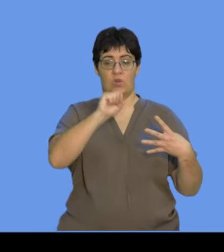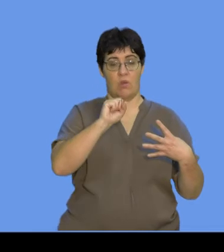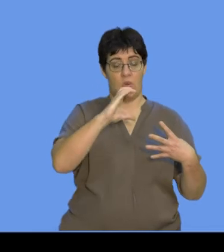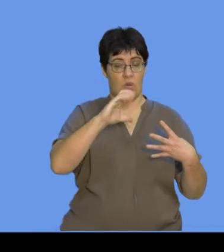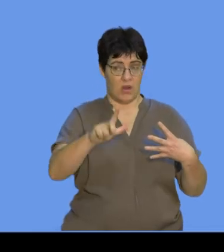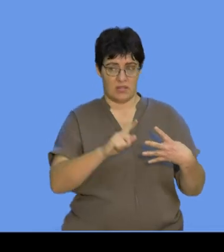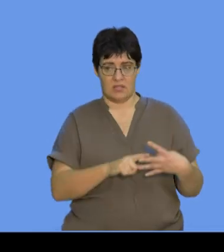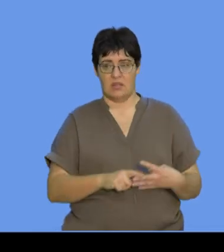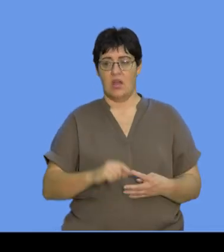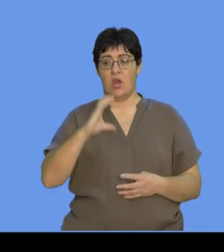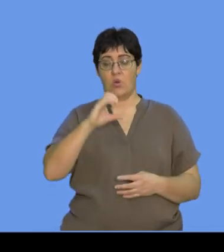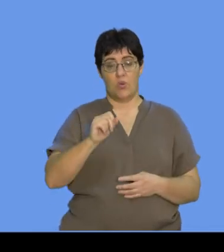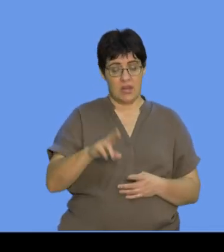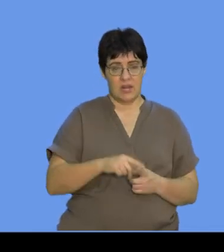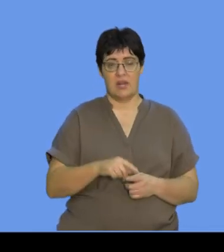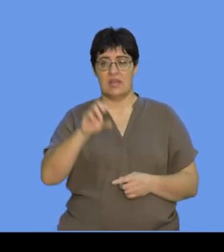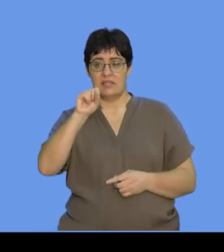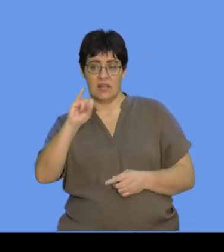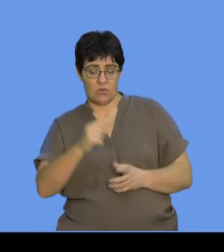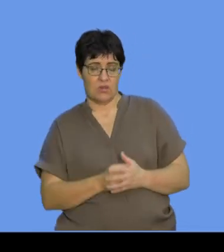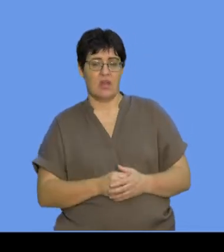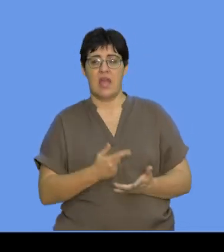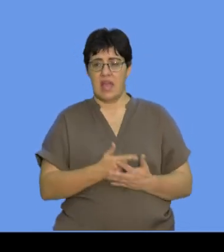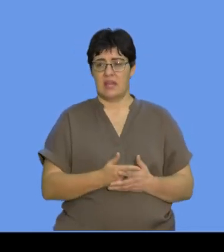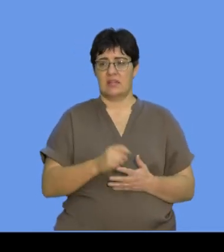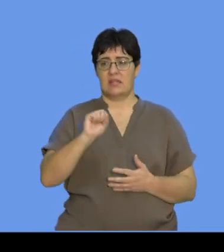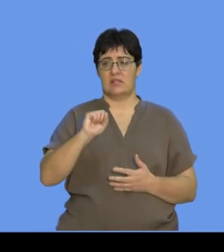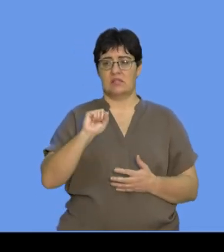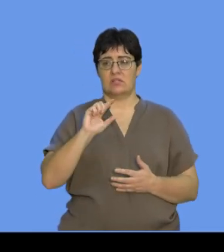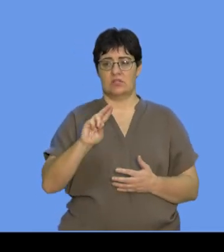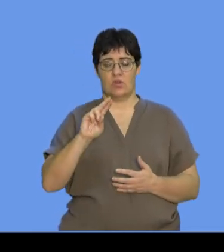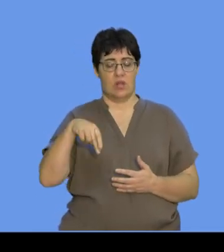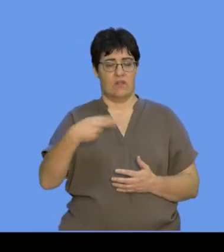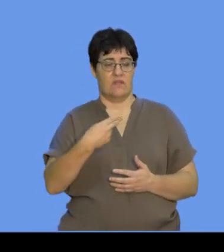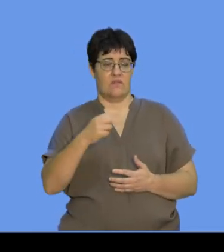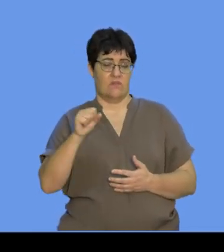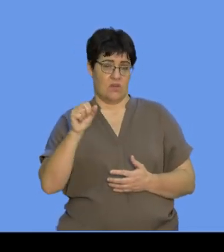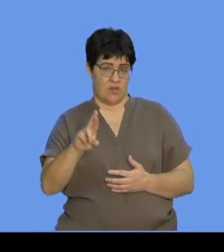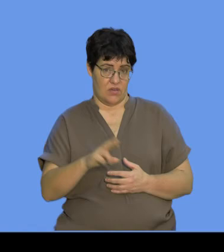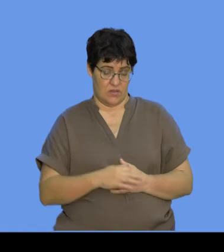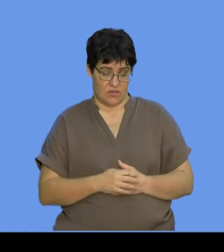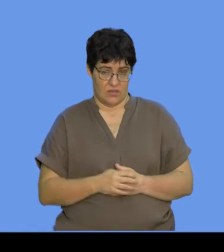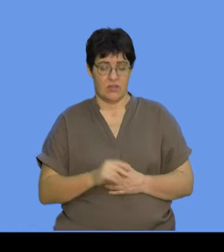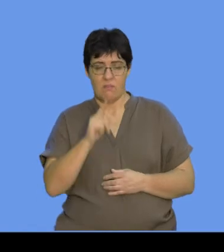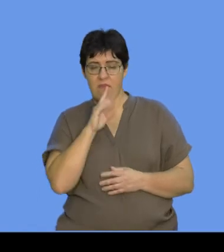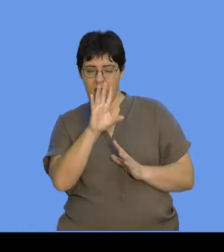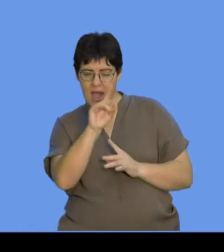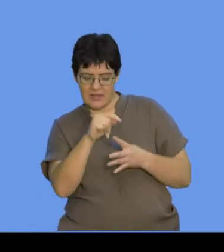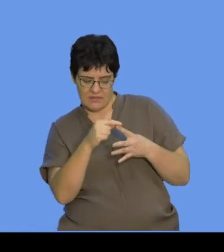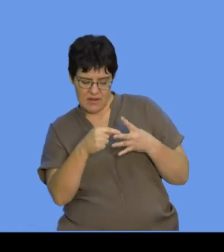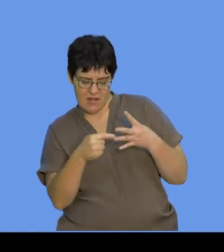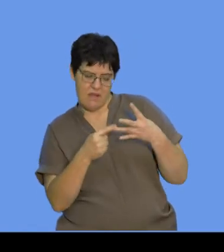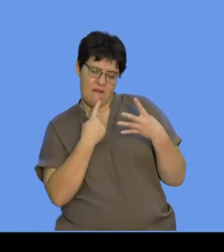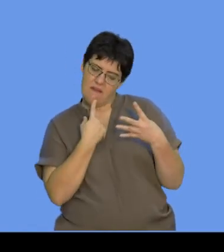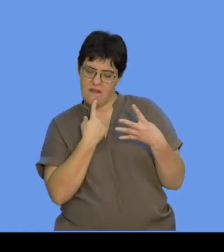chlorine, silicon, and sulfur. So I think we've narrowed our options towards identifying what could be